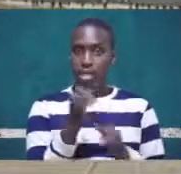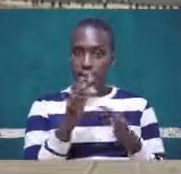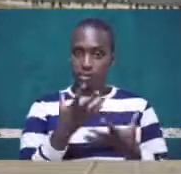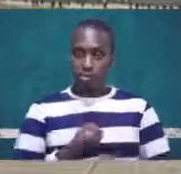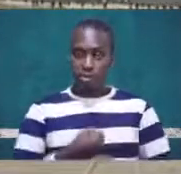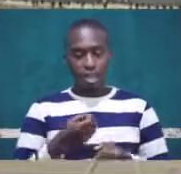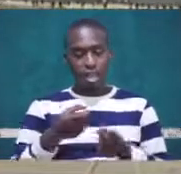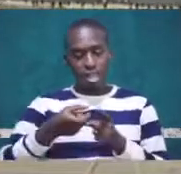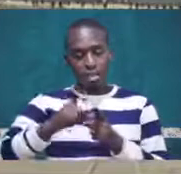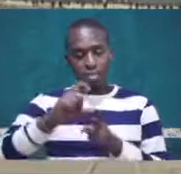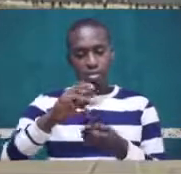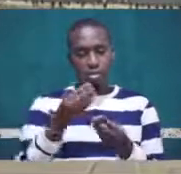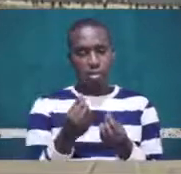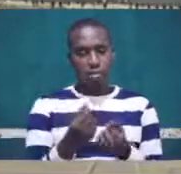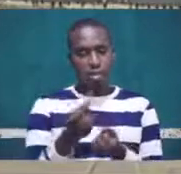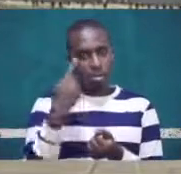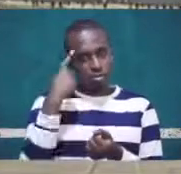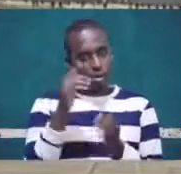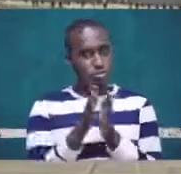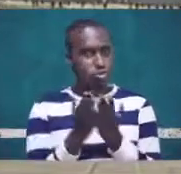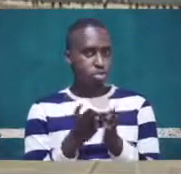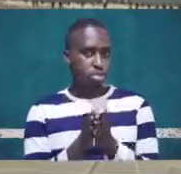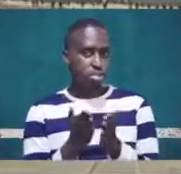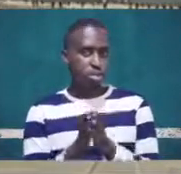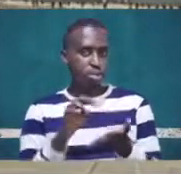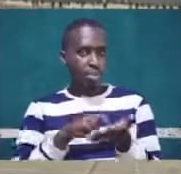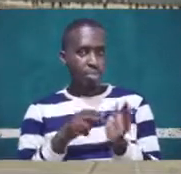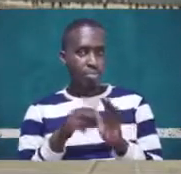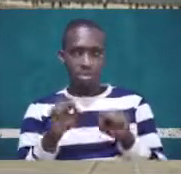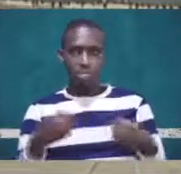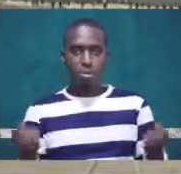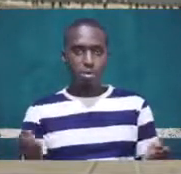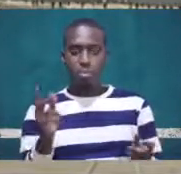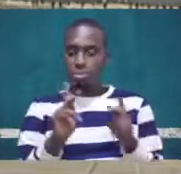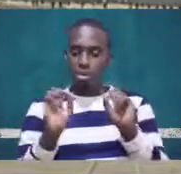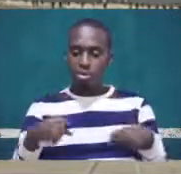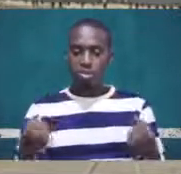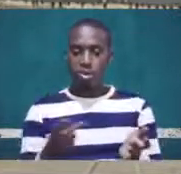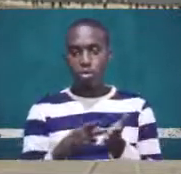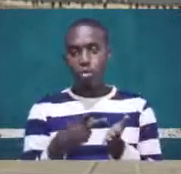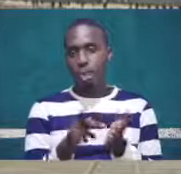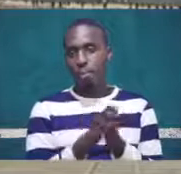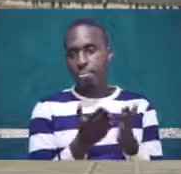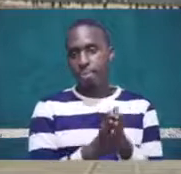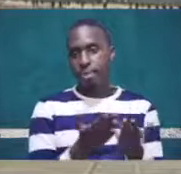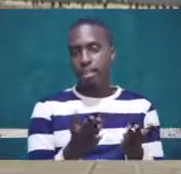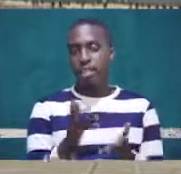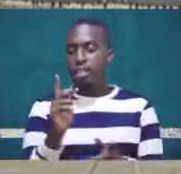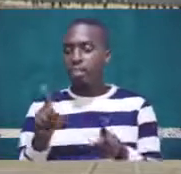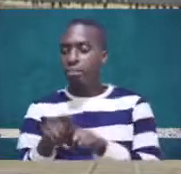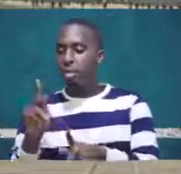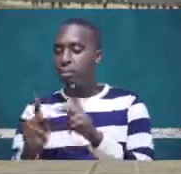there's an increase in the price of books, it means people cannot afford buying books, and therefore the demand for a